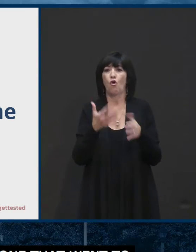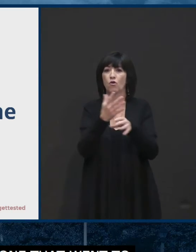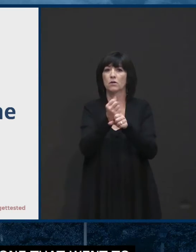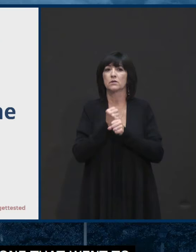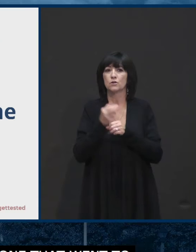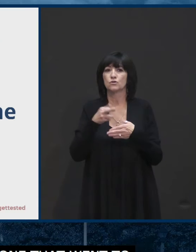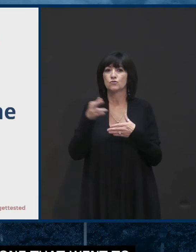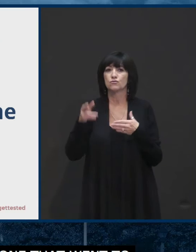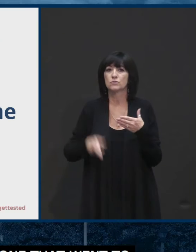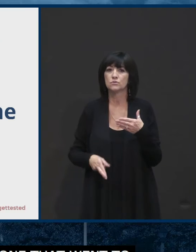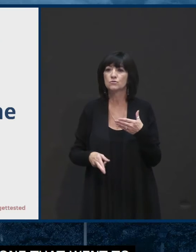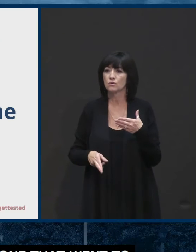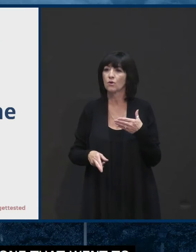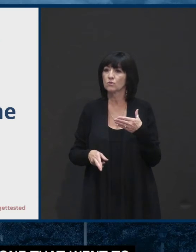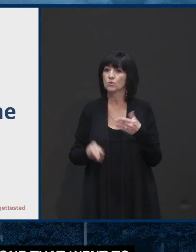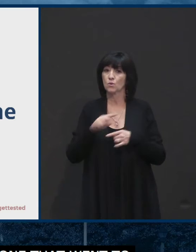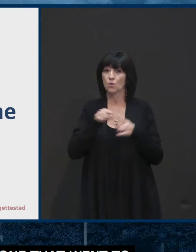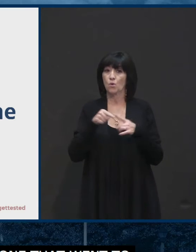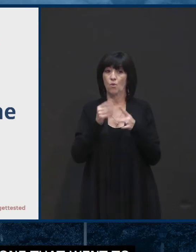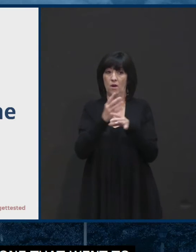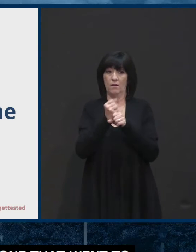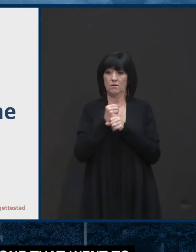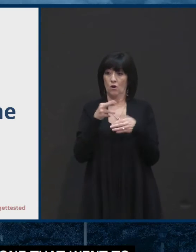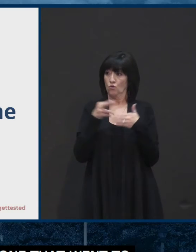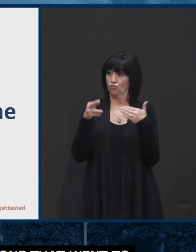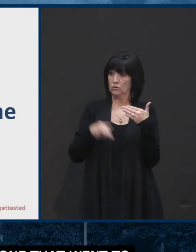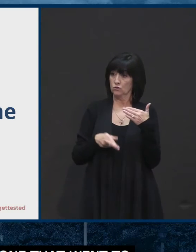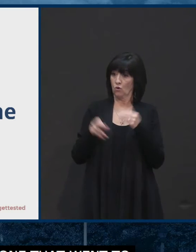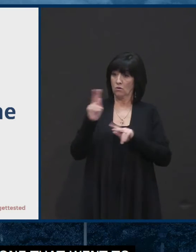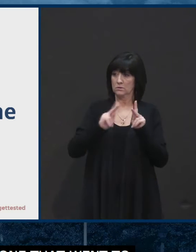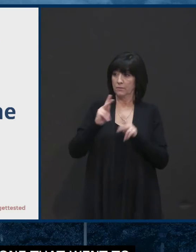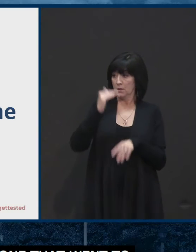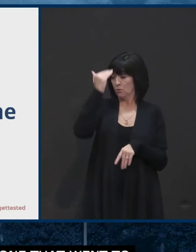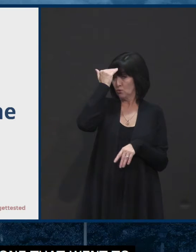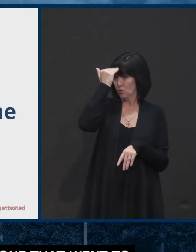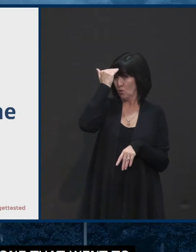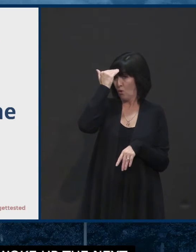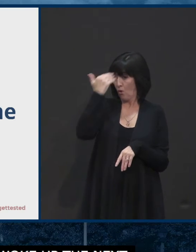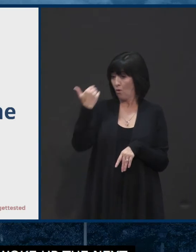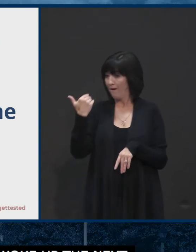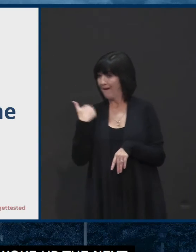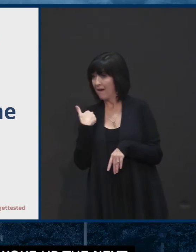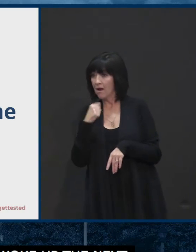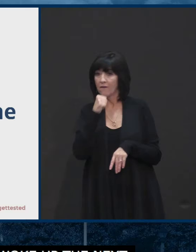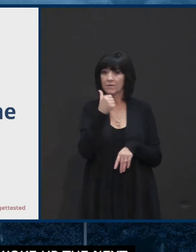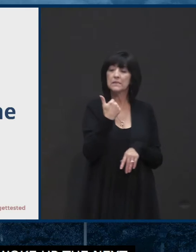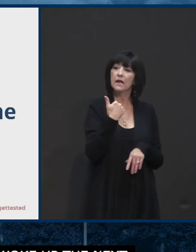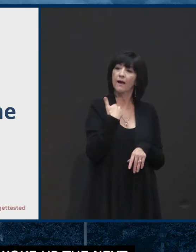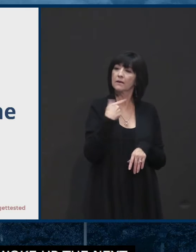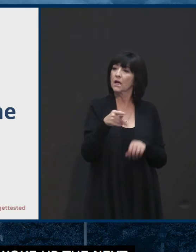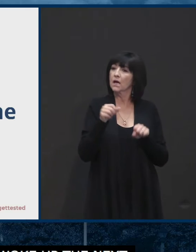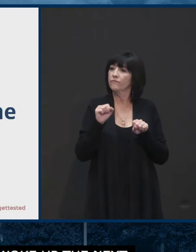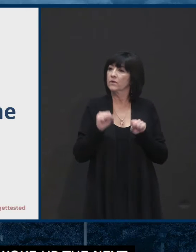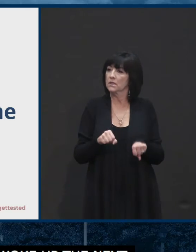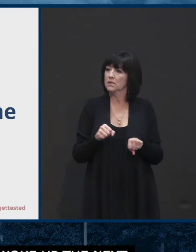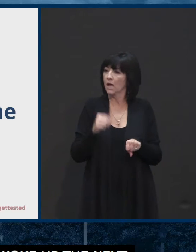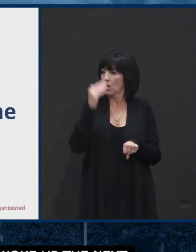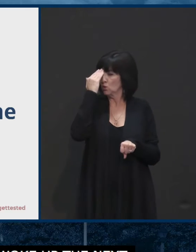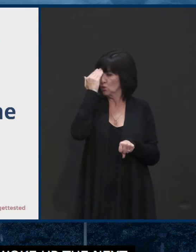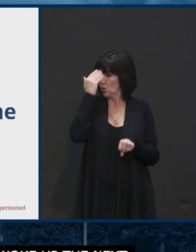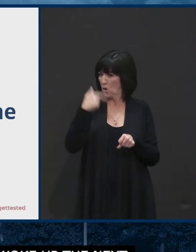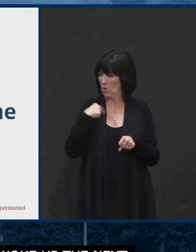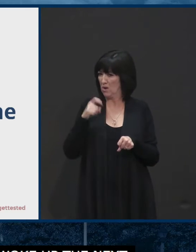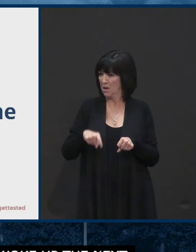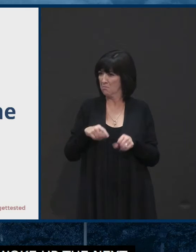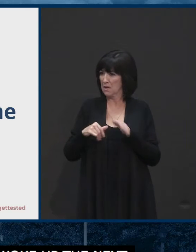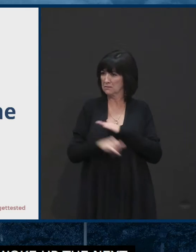somebody knows they get the results back, they know that they are positive and have to take those protective actions for themselves or families, and then it helps public